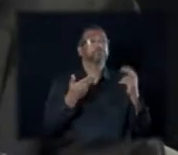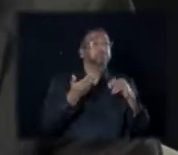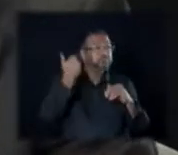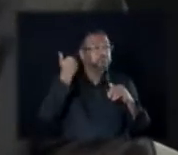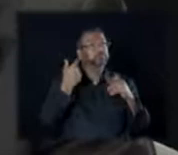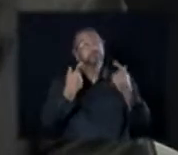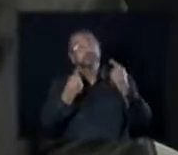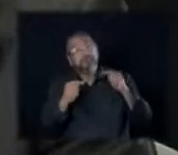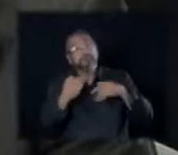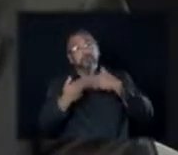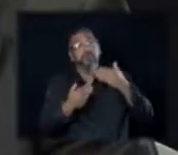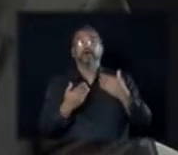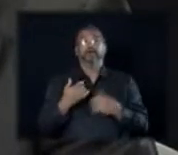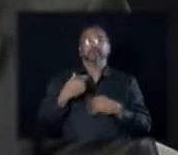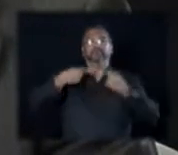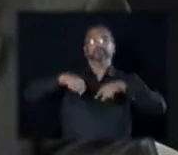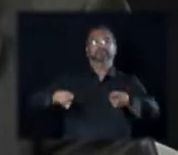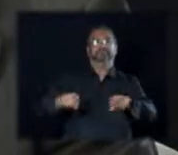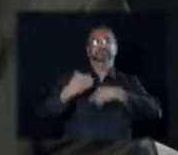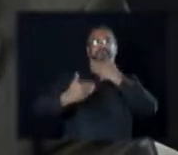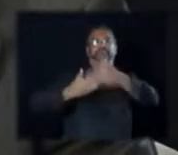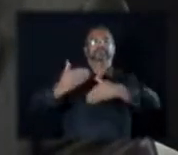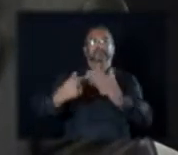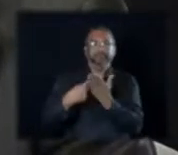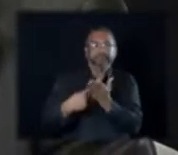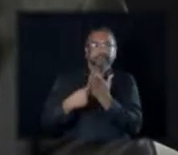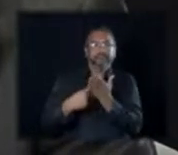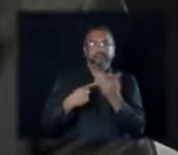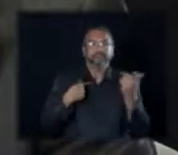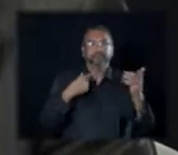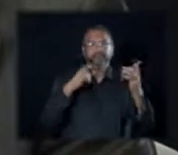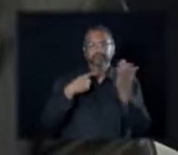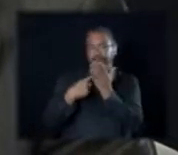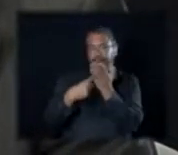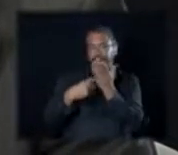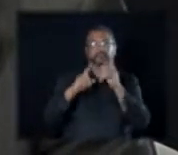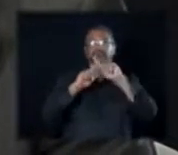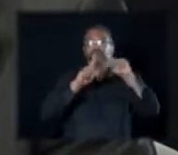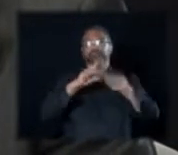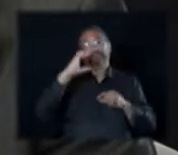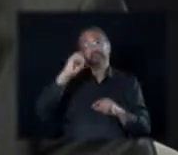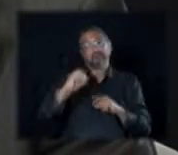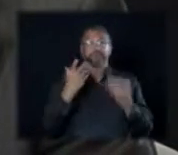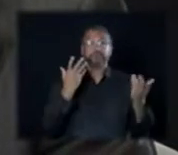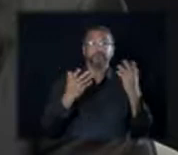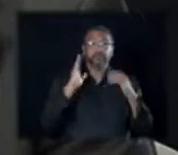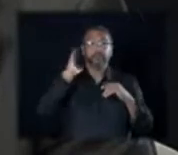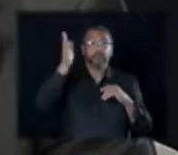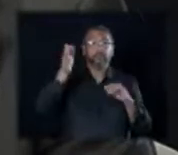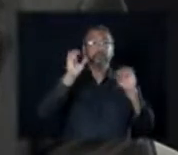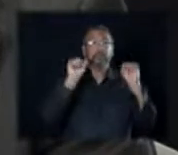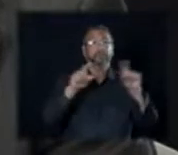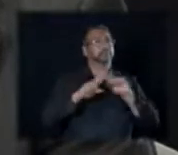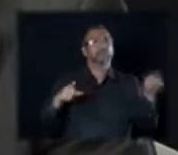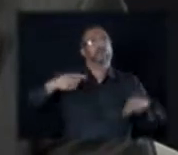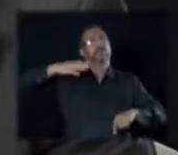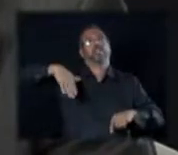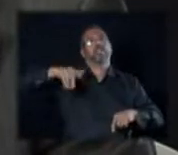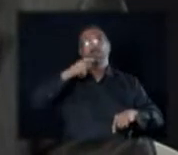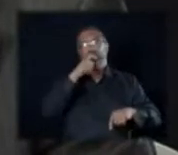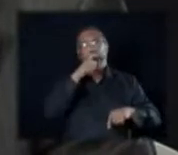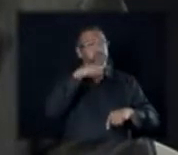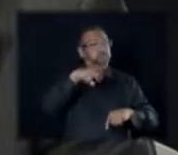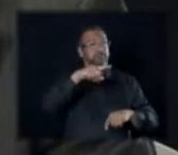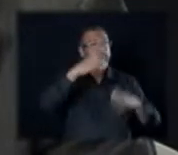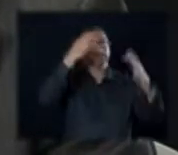We're still in conversations with the possible companies that we can hire.